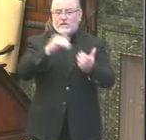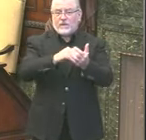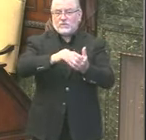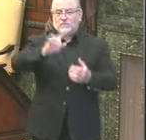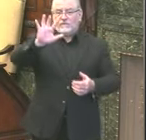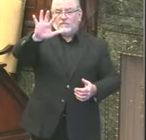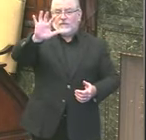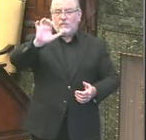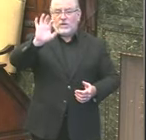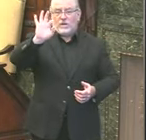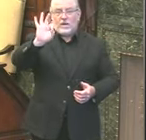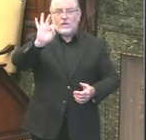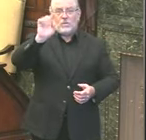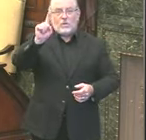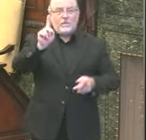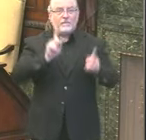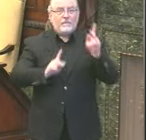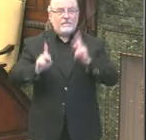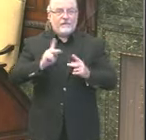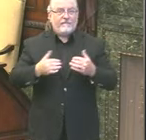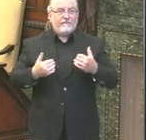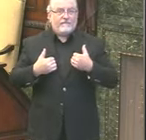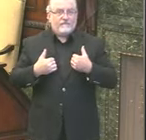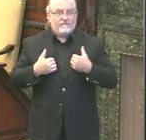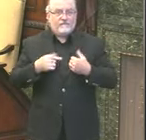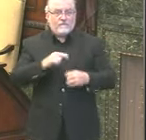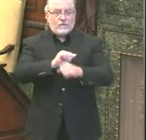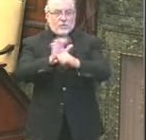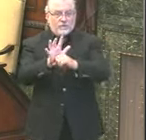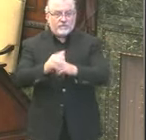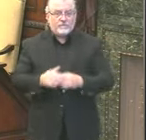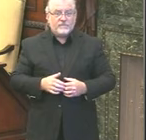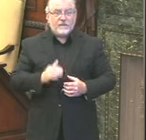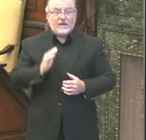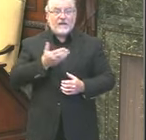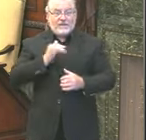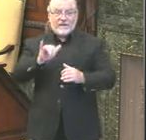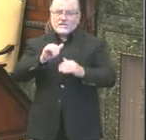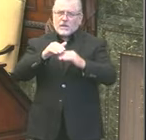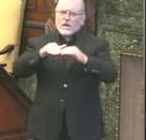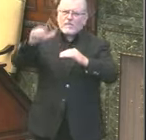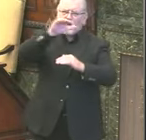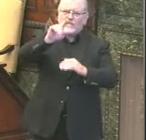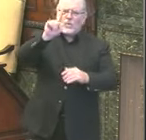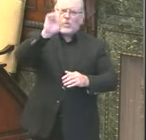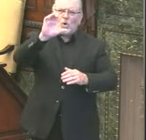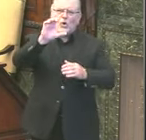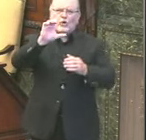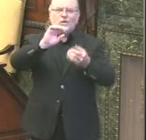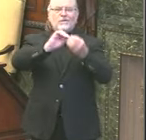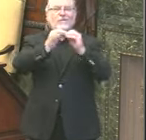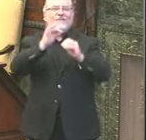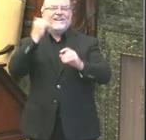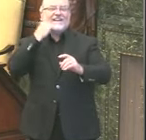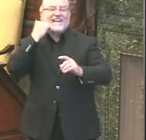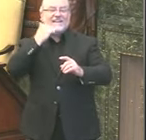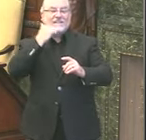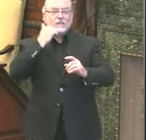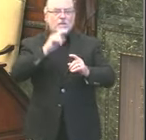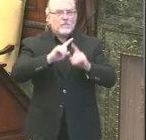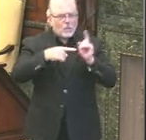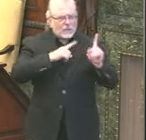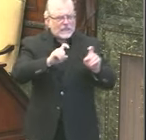24,591 since the beginning of the epidemic. Now, the daily number is above 100 cases, but we are testing more people. A little background on the testing